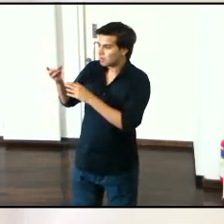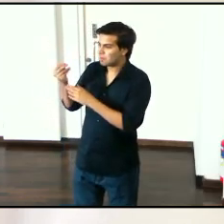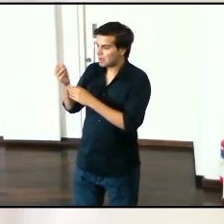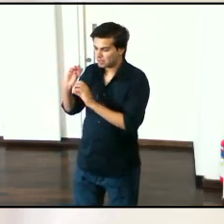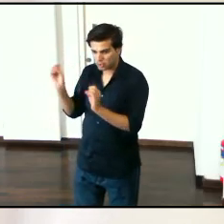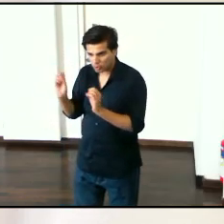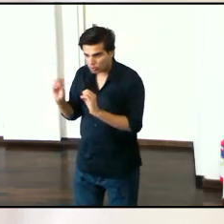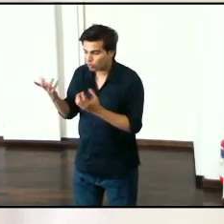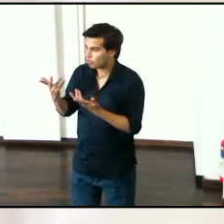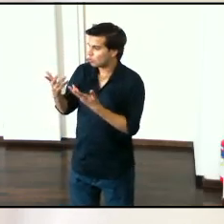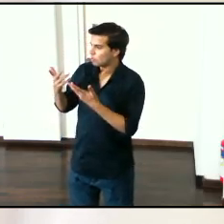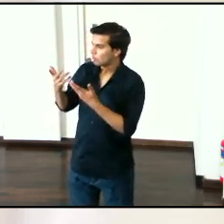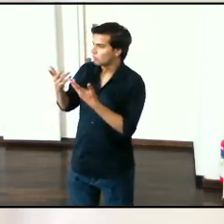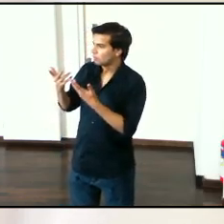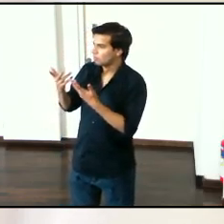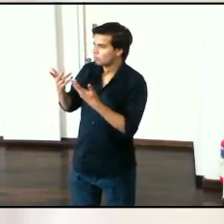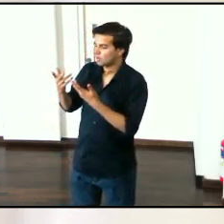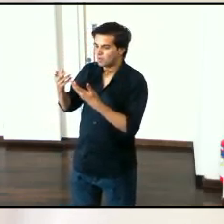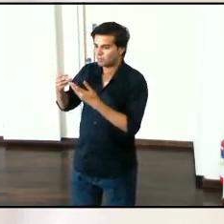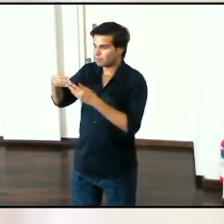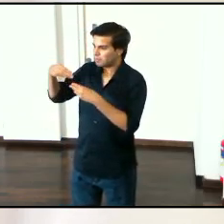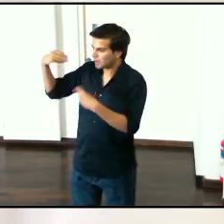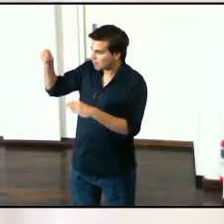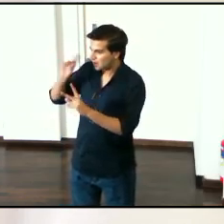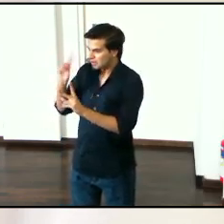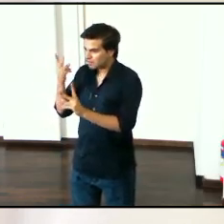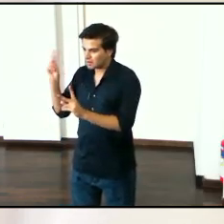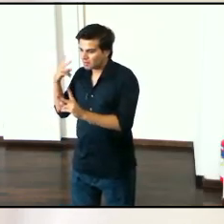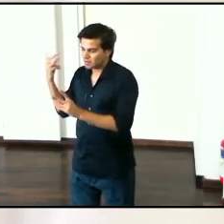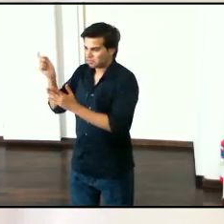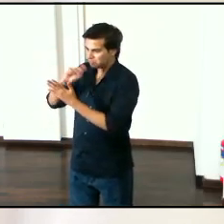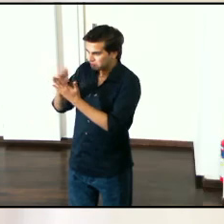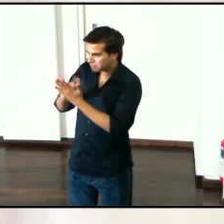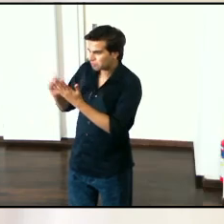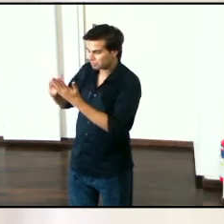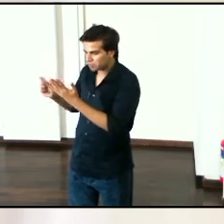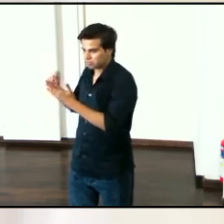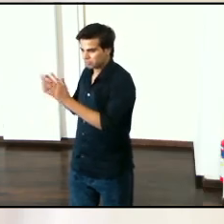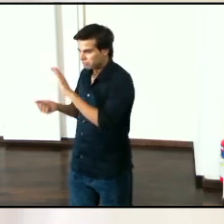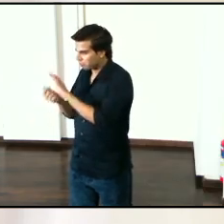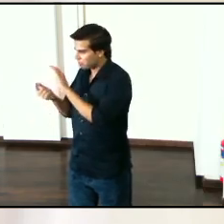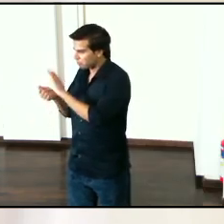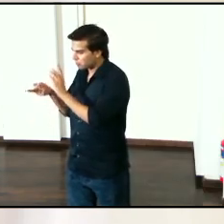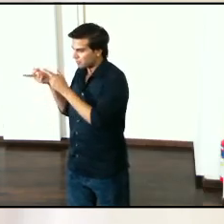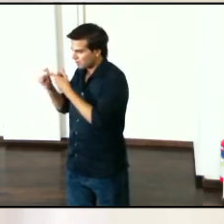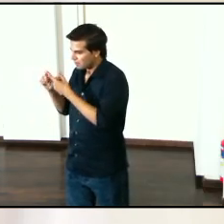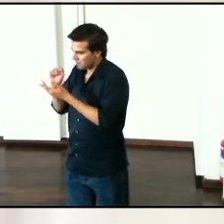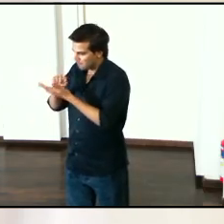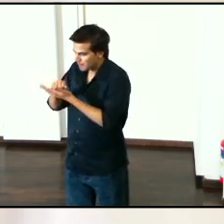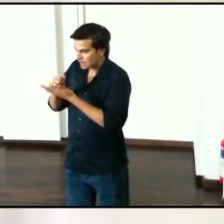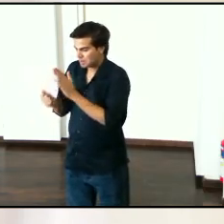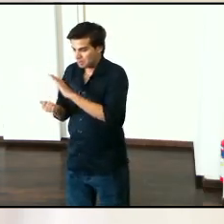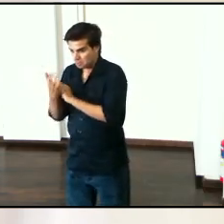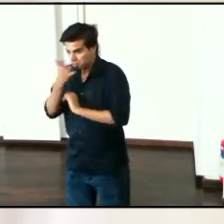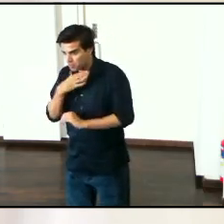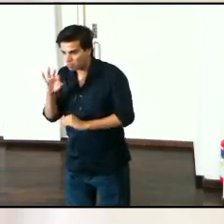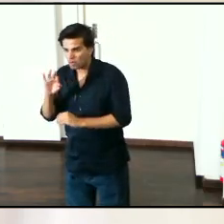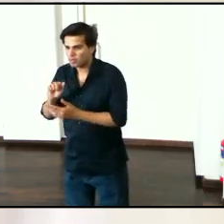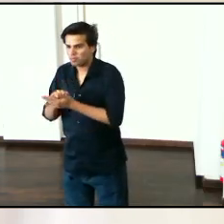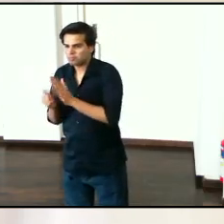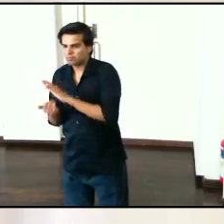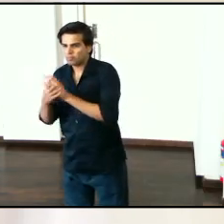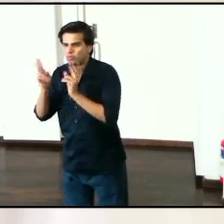money. They were made on all kinds of paper. Everything wasn't, printed beautifully, and there weren't